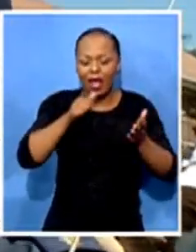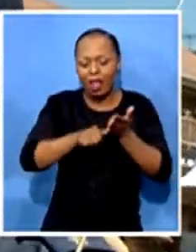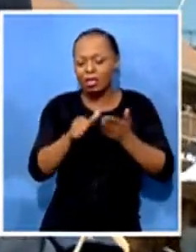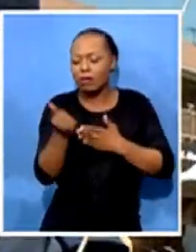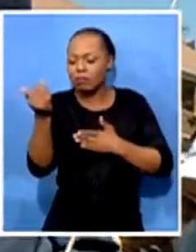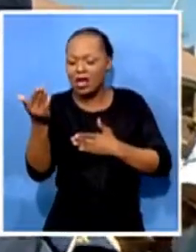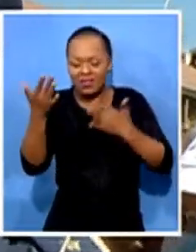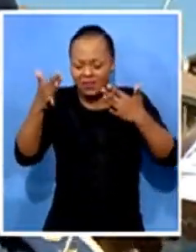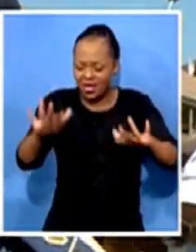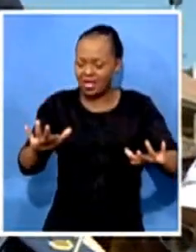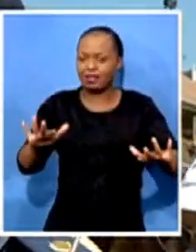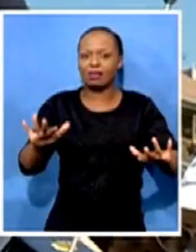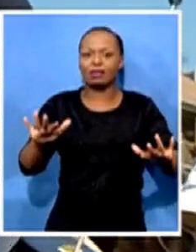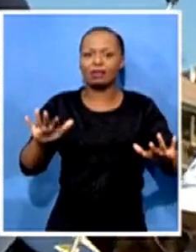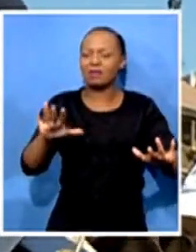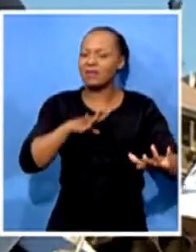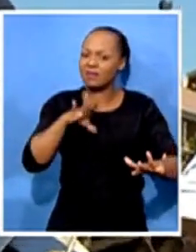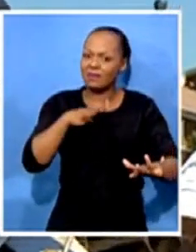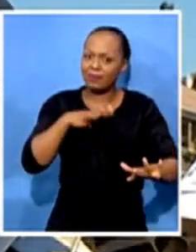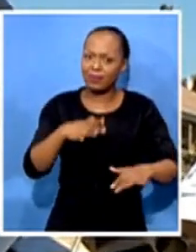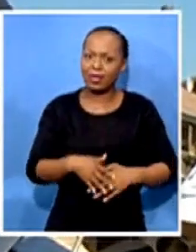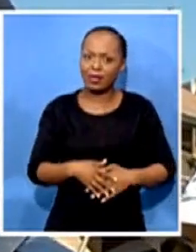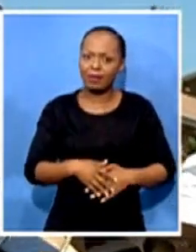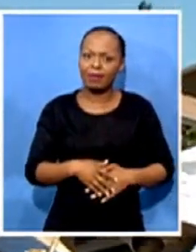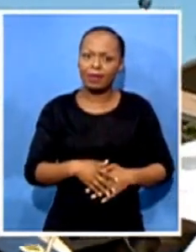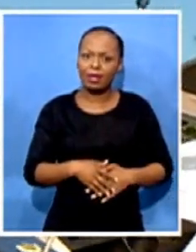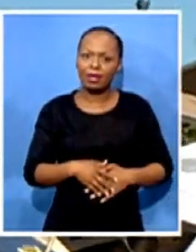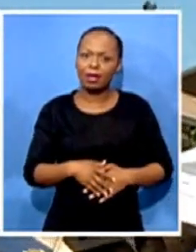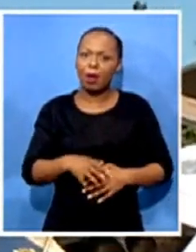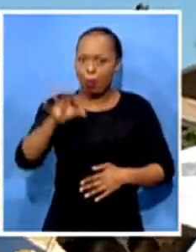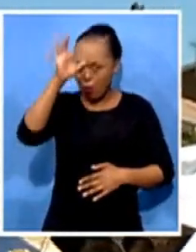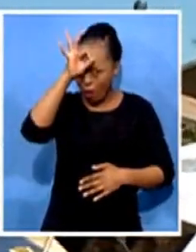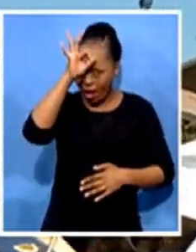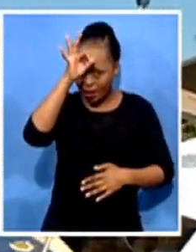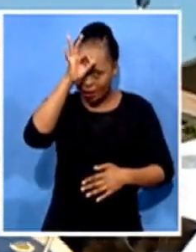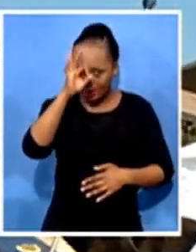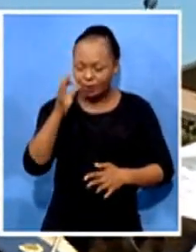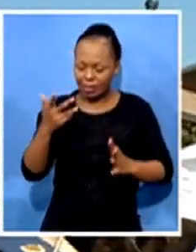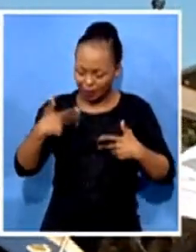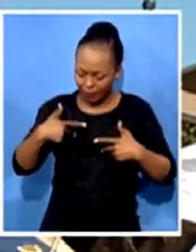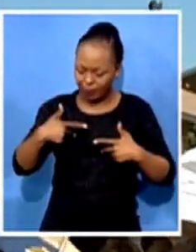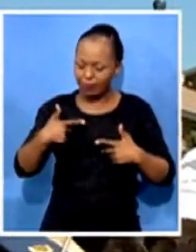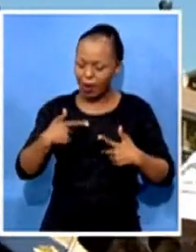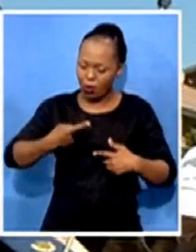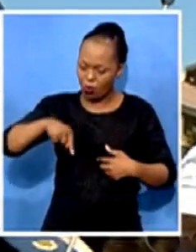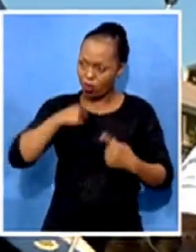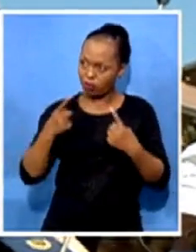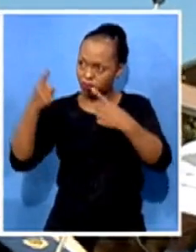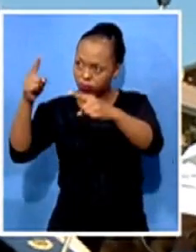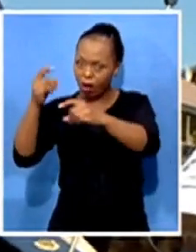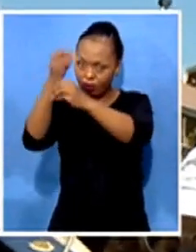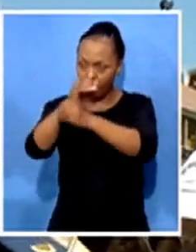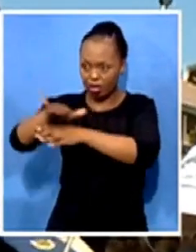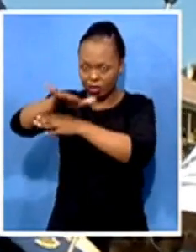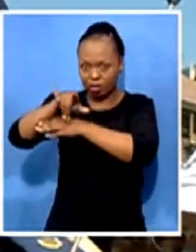with your police, we're going to move all of us the truck, and then we're going to address there, and then once we're done with our business, and then